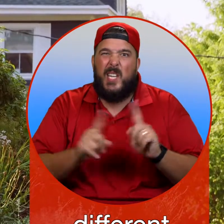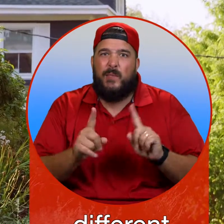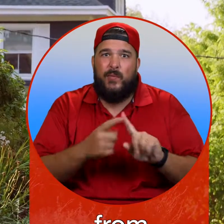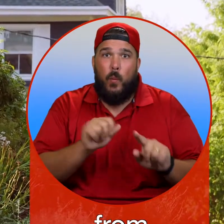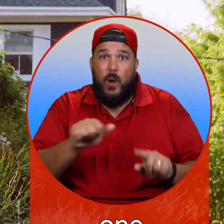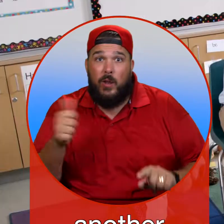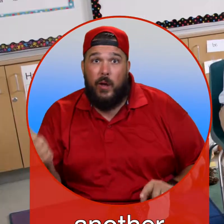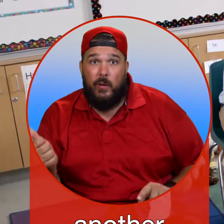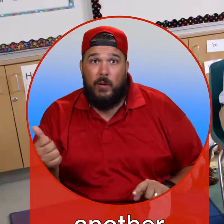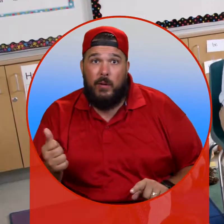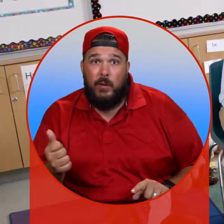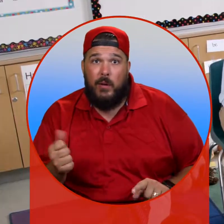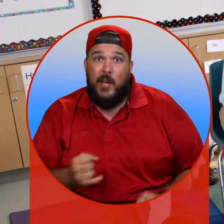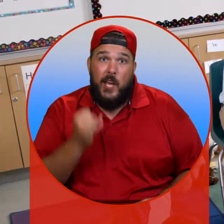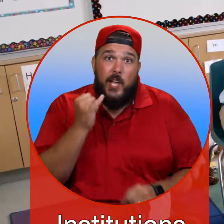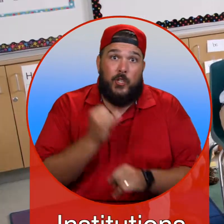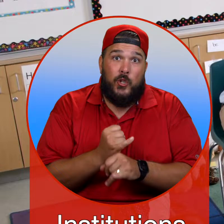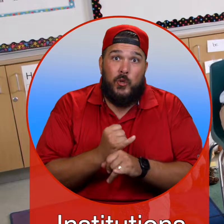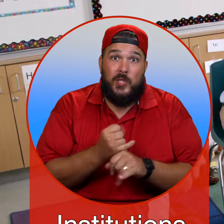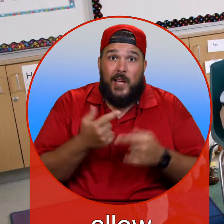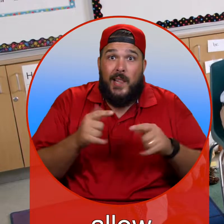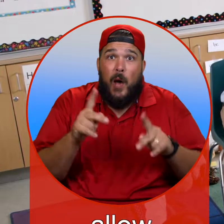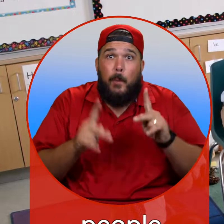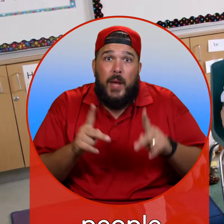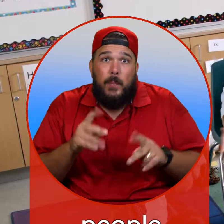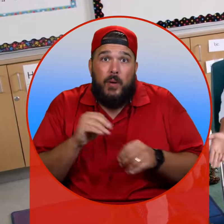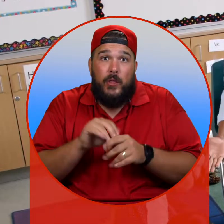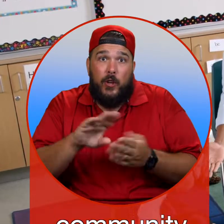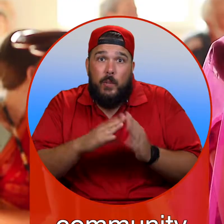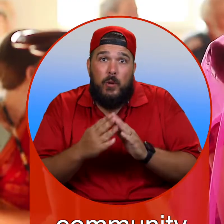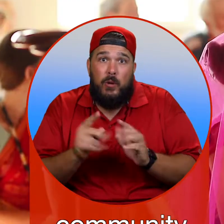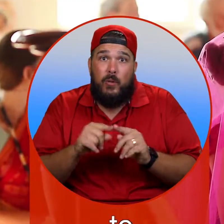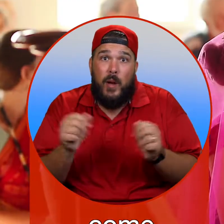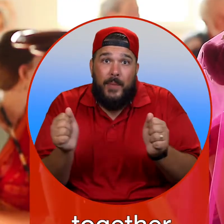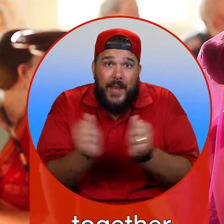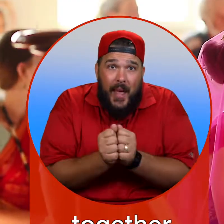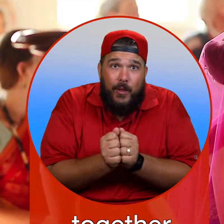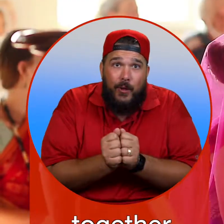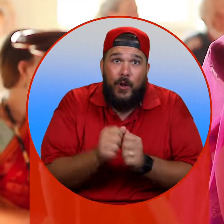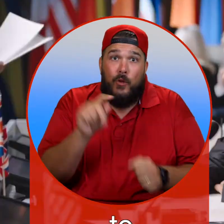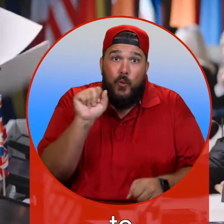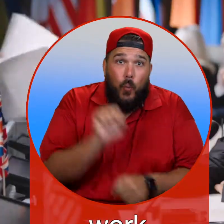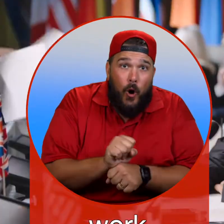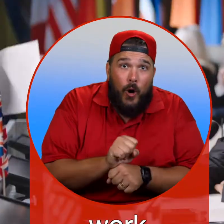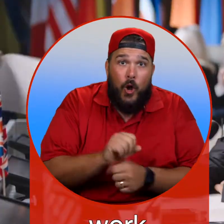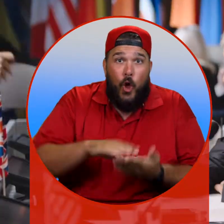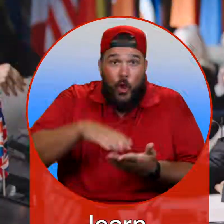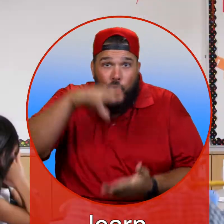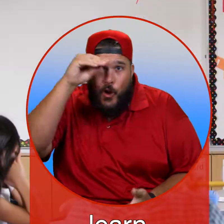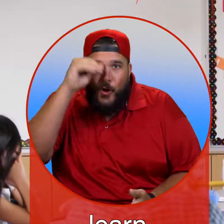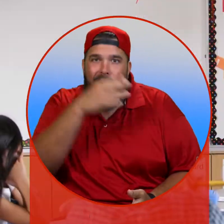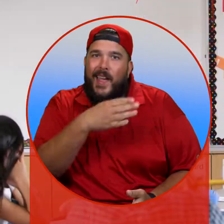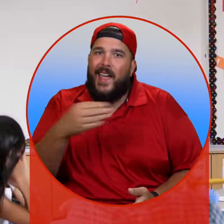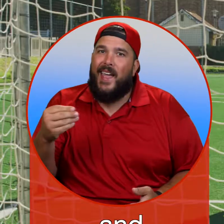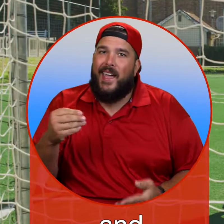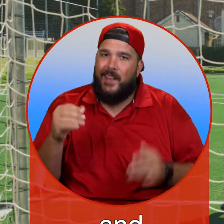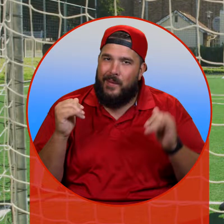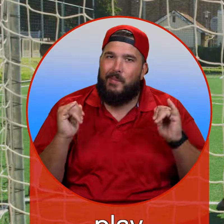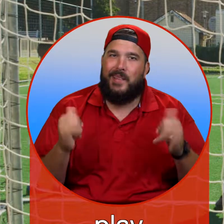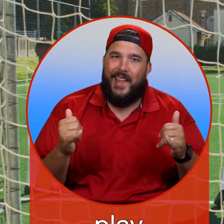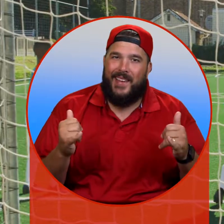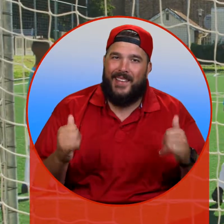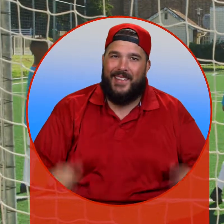communities different from one another. Institutions allow people in the community to come together to work, learn,